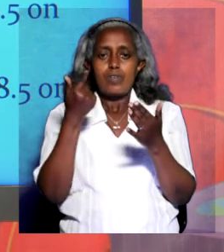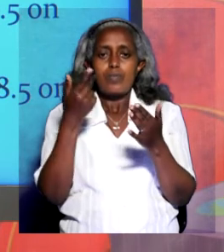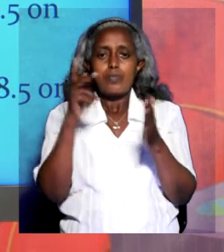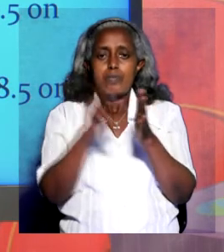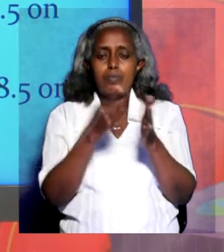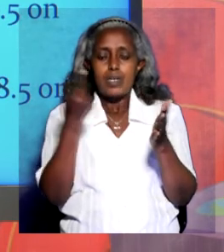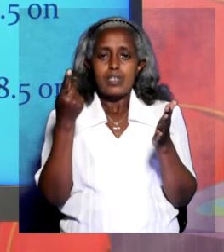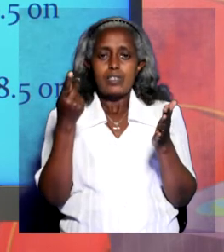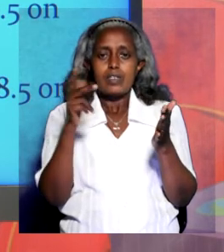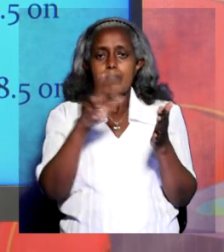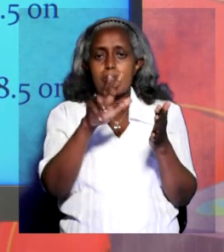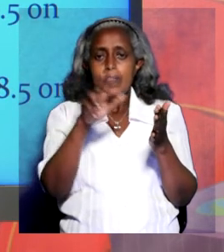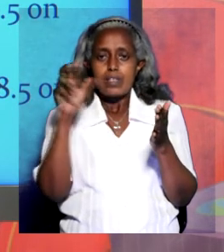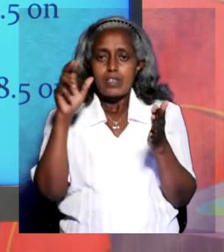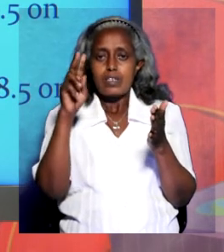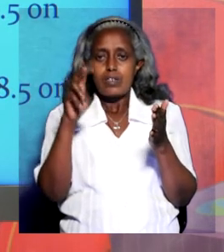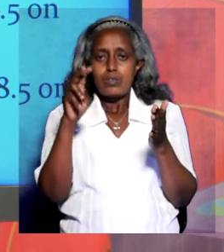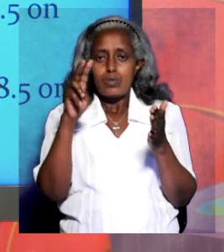page